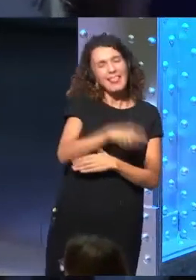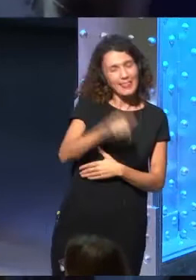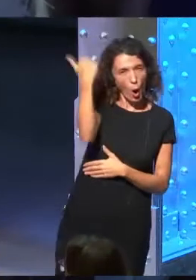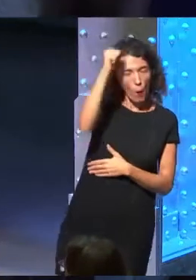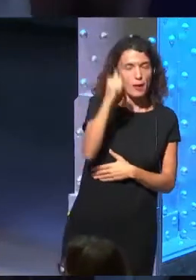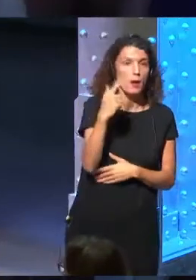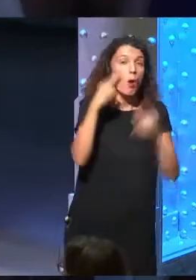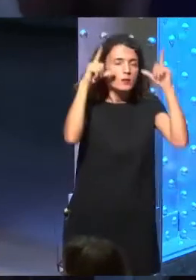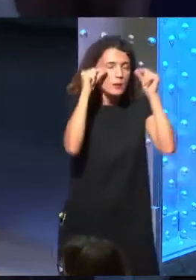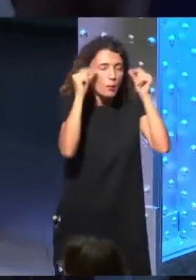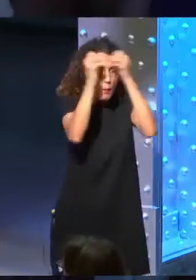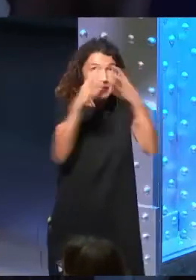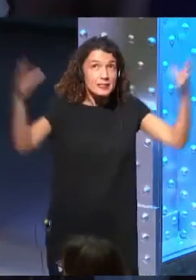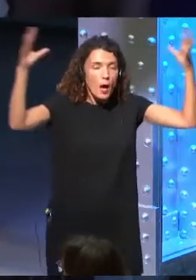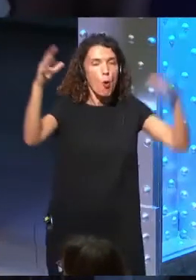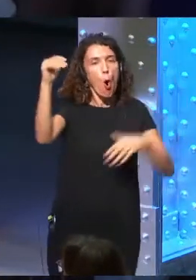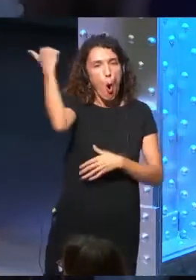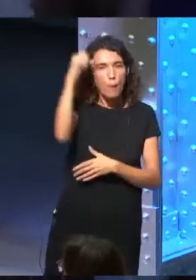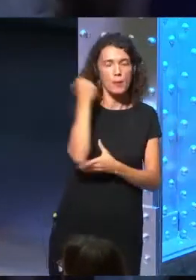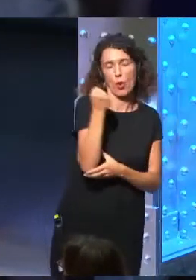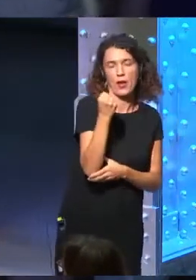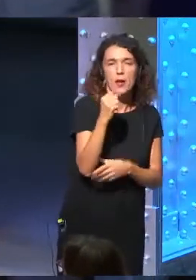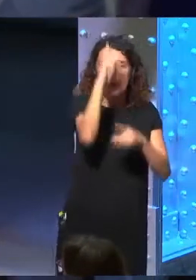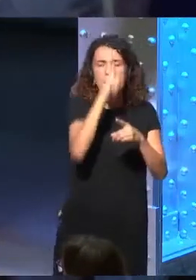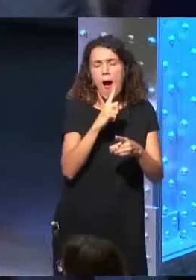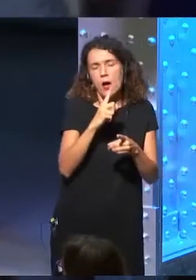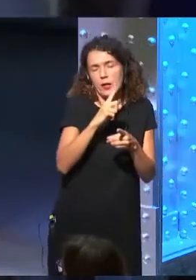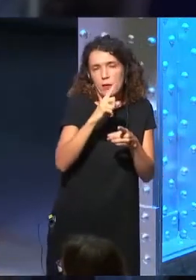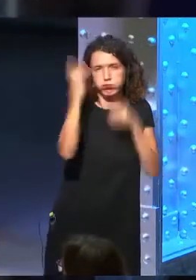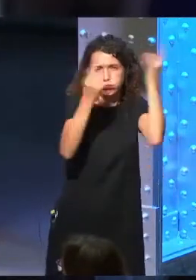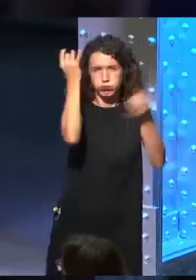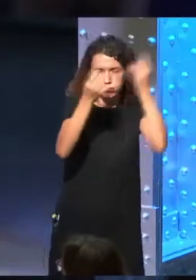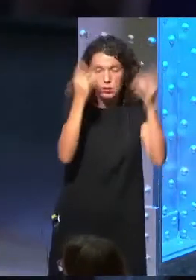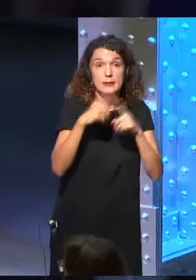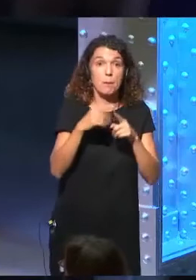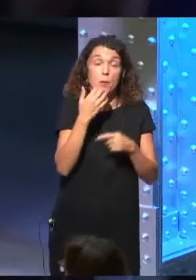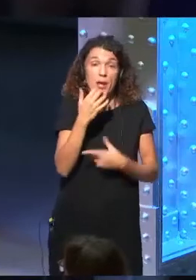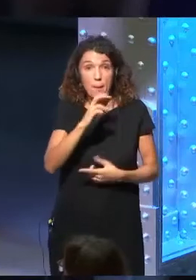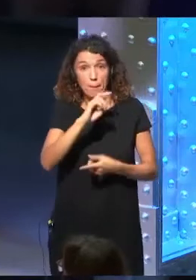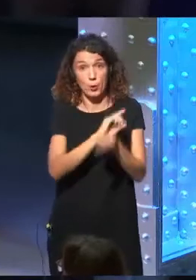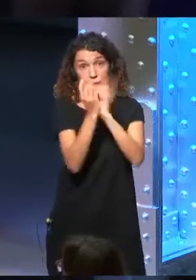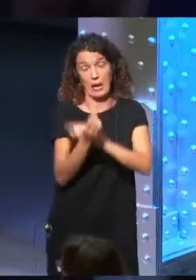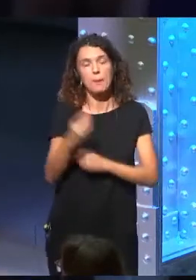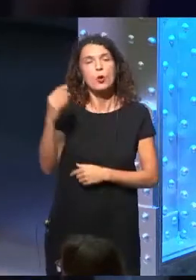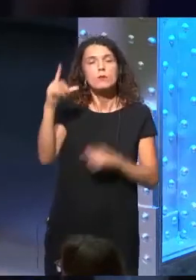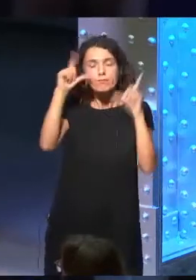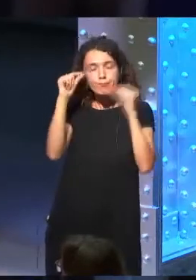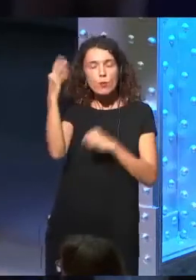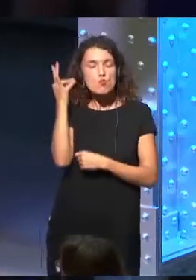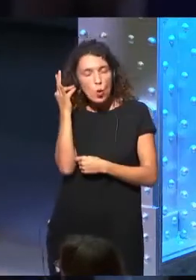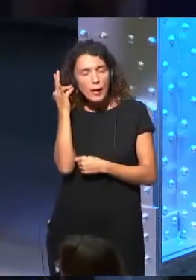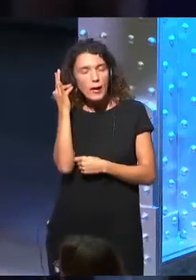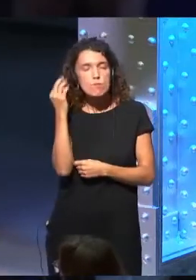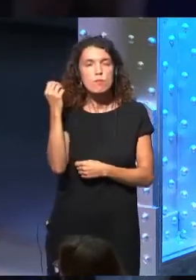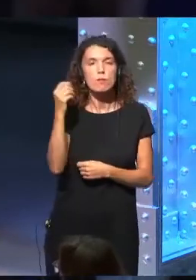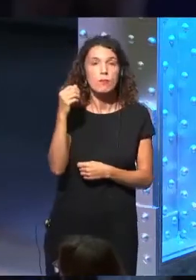in power, you have plenty of images in front of you. If you shut your eyes and think of a woman in power, you have a